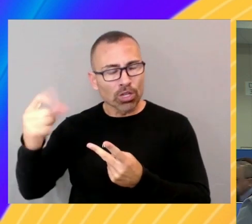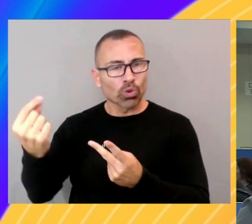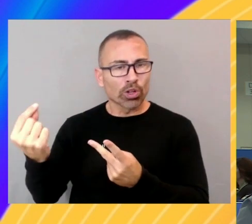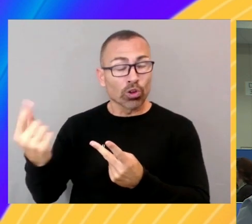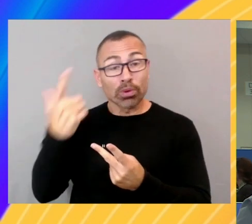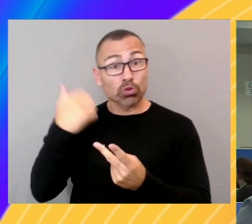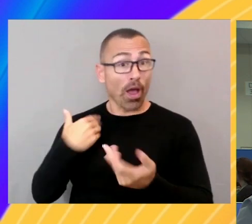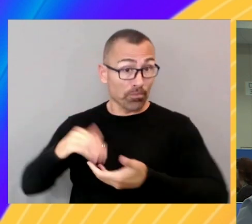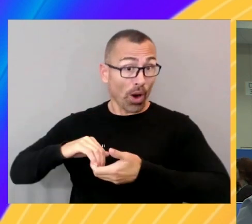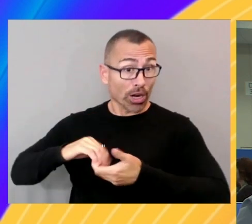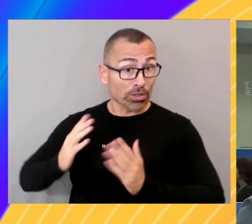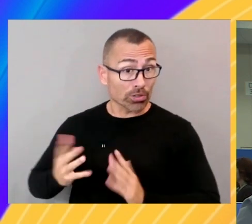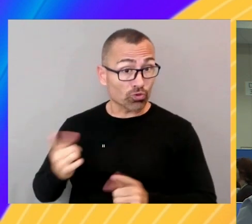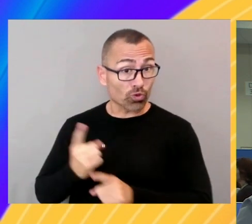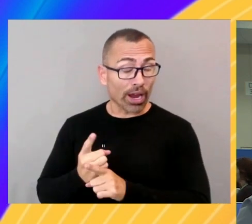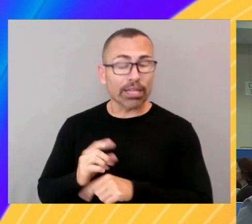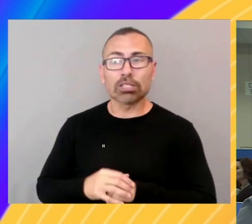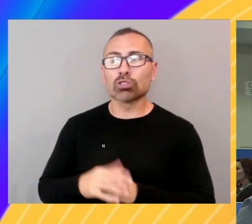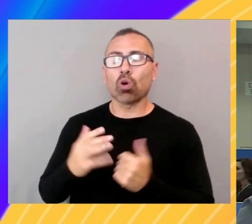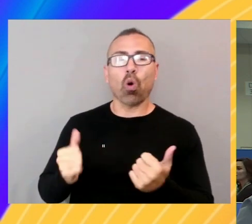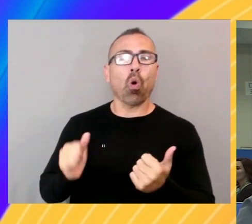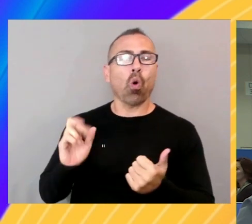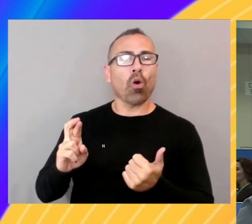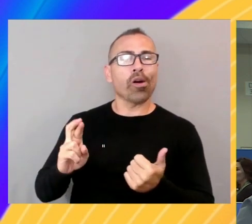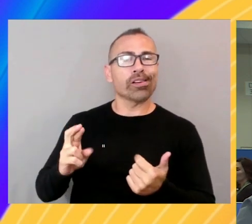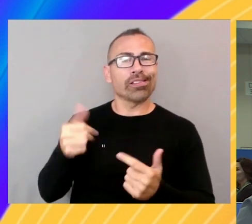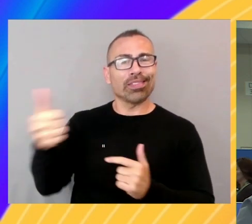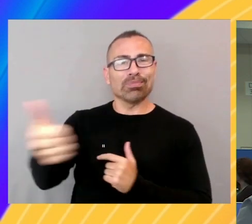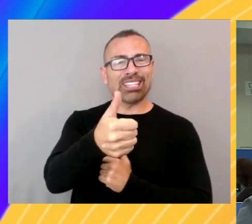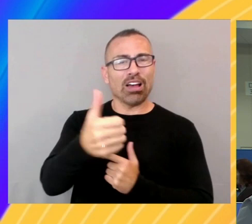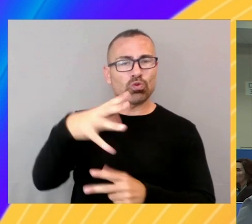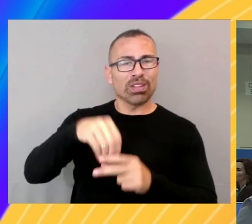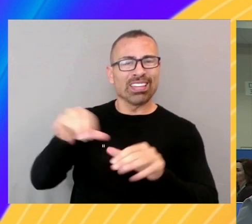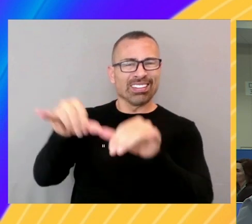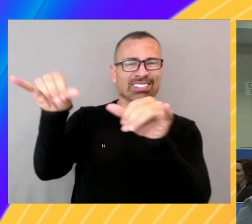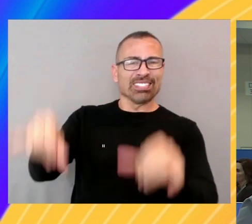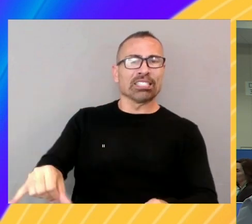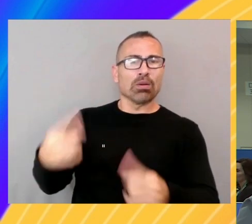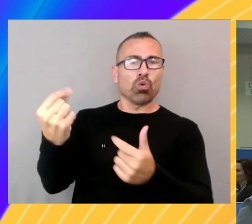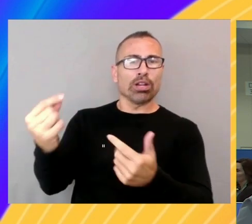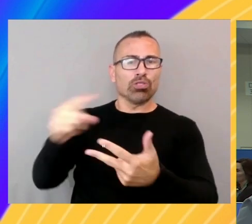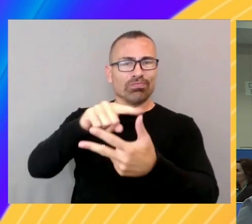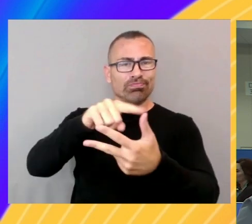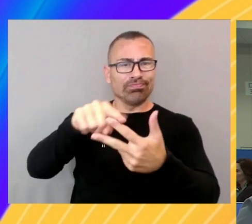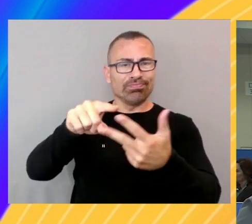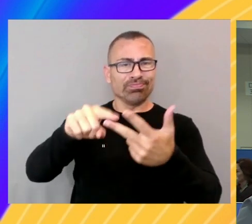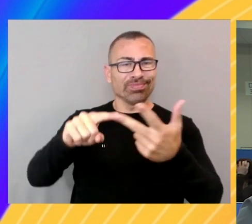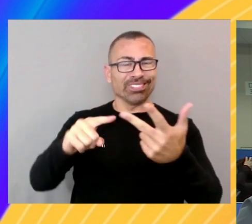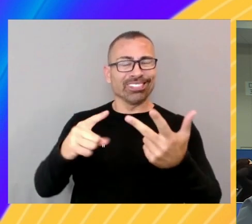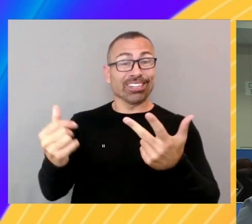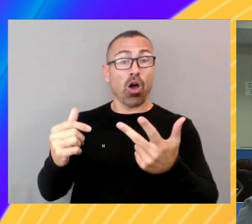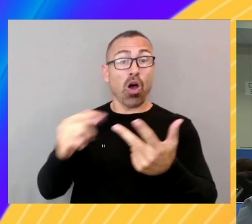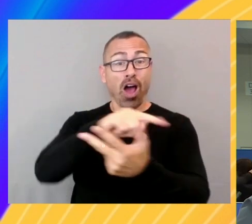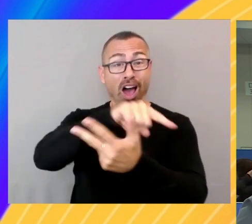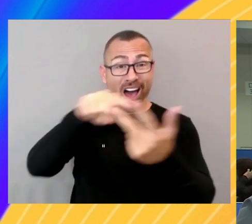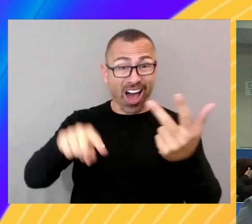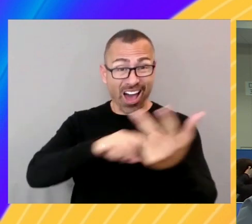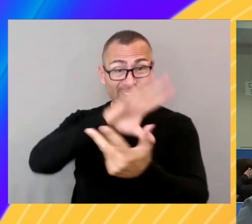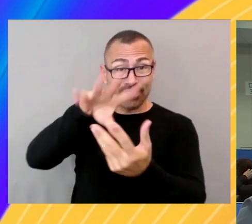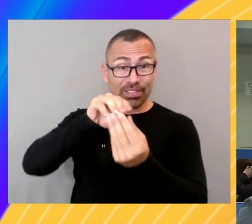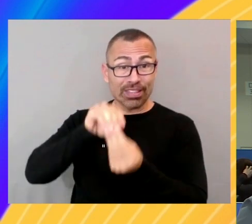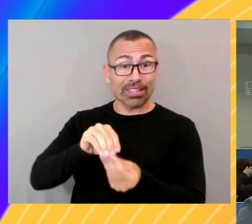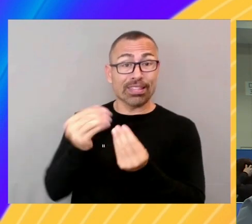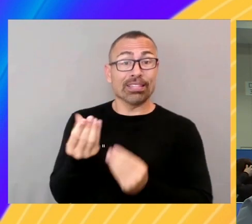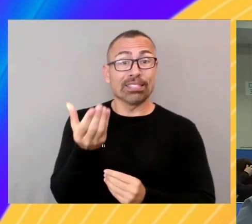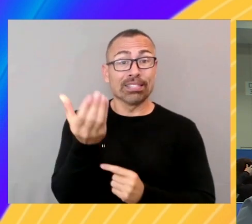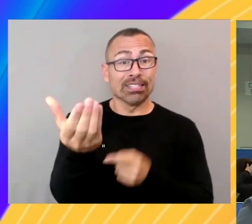did they do in their OS system? Now you can link the story together. Right, this person logged in over here, he did this, and then they went into an AWS